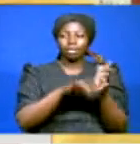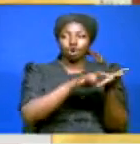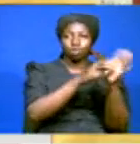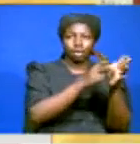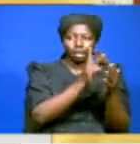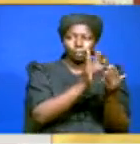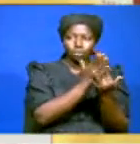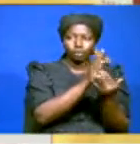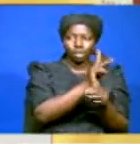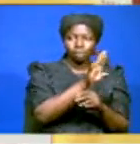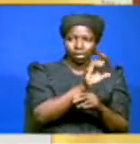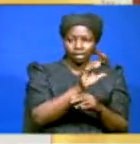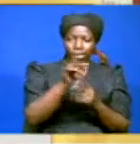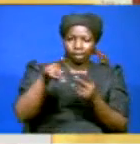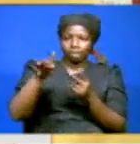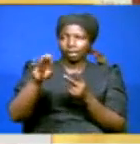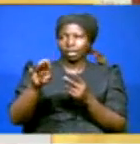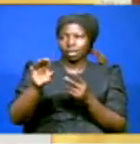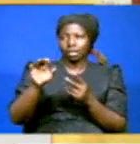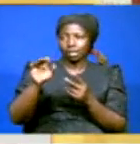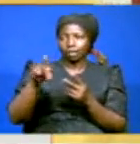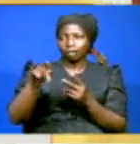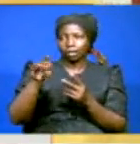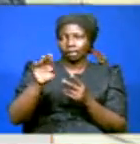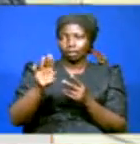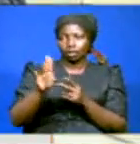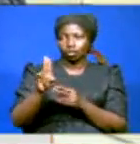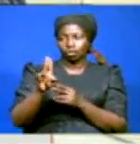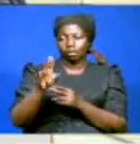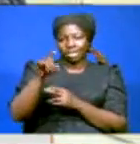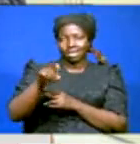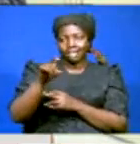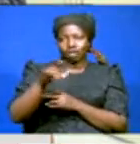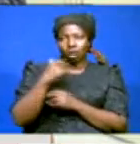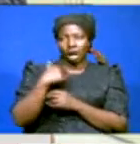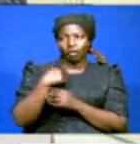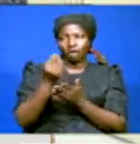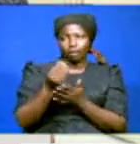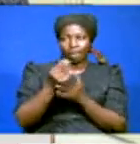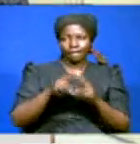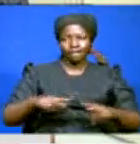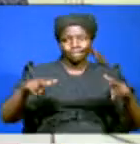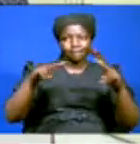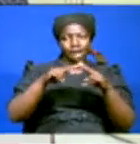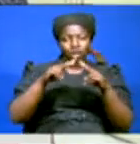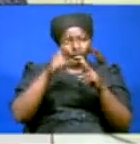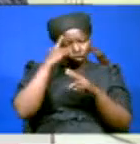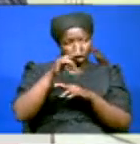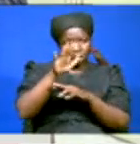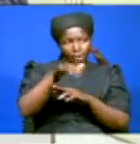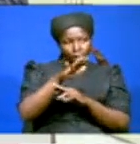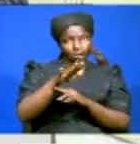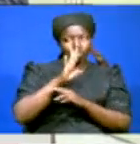and Parliamentary Service Commission need to have monetary value so that Parliament is given proper coverage and legislators telling their